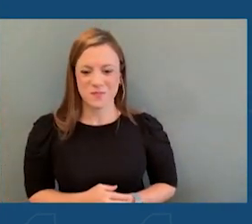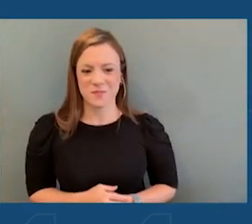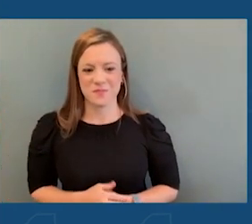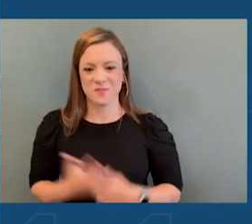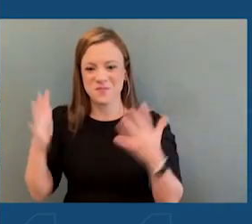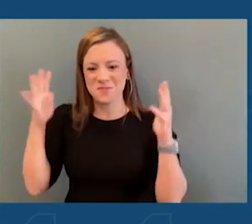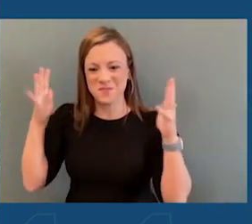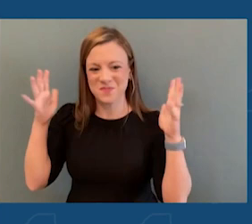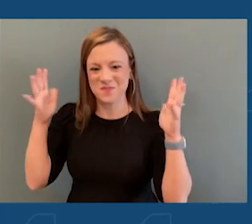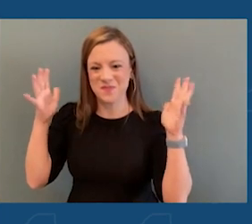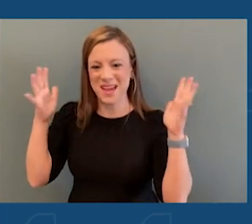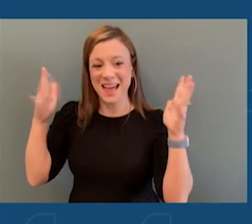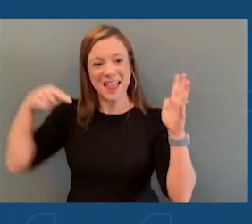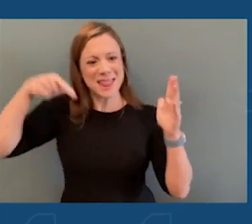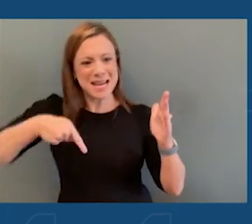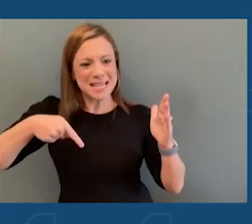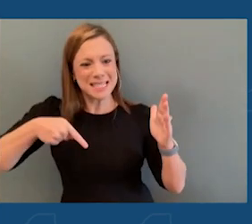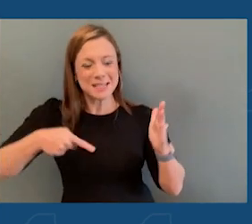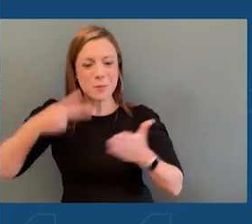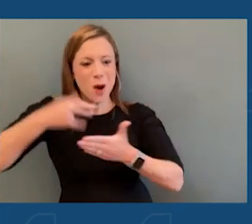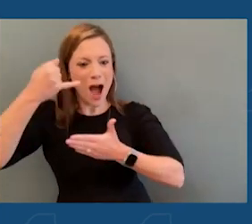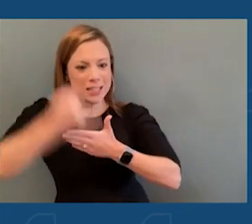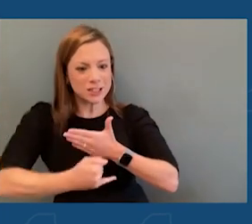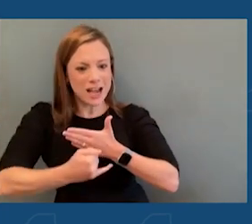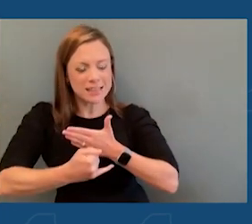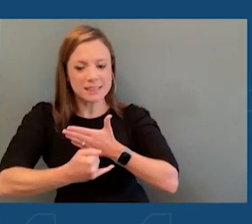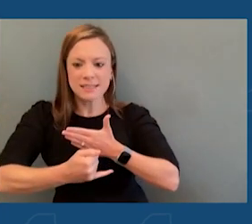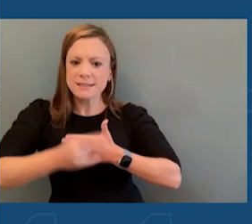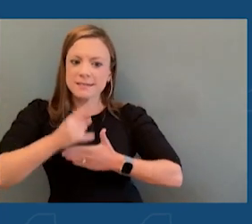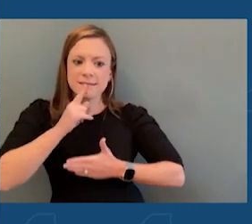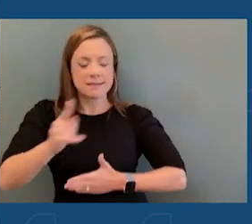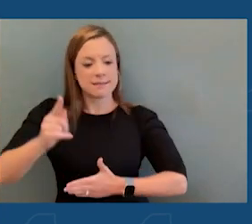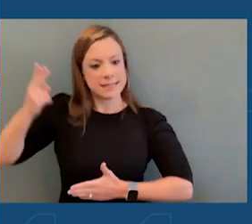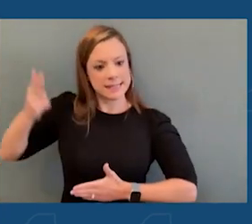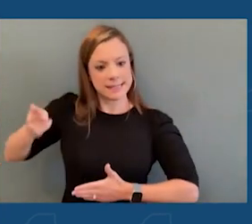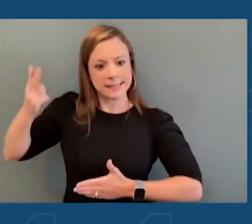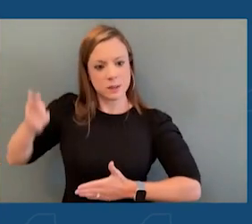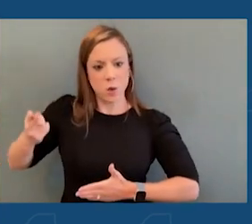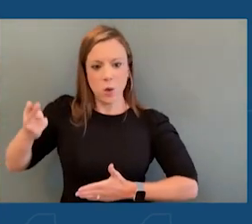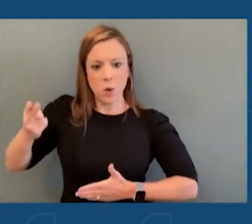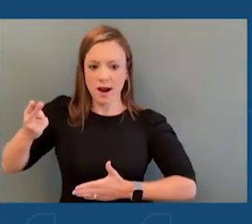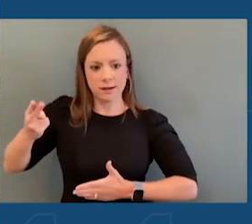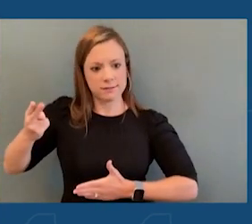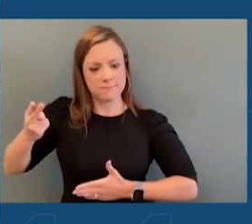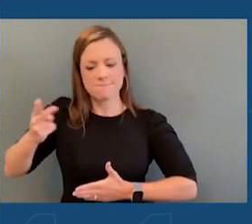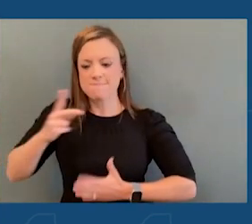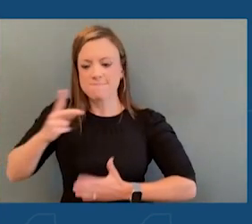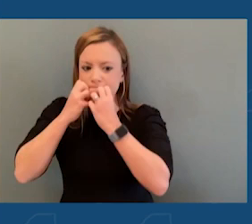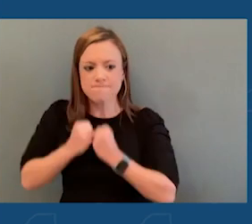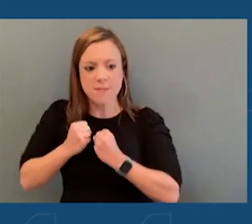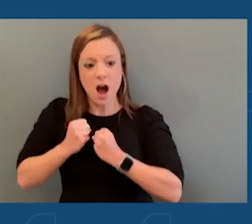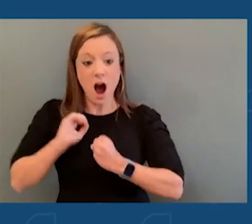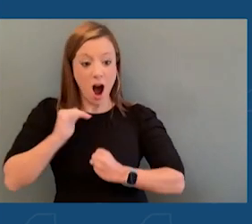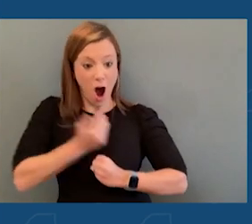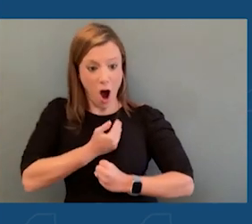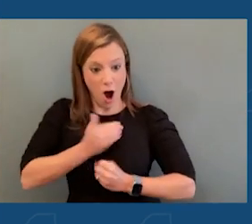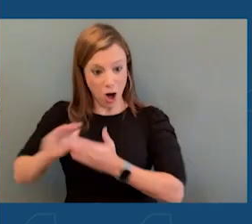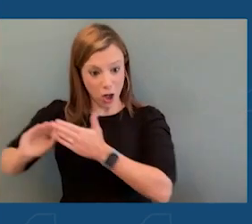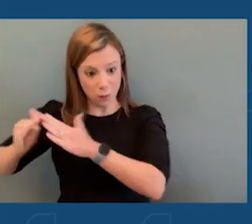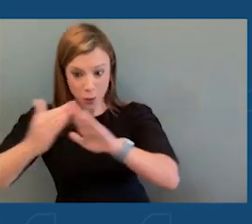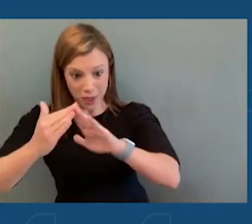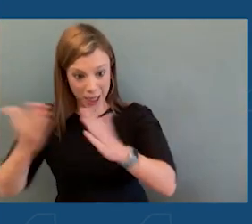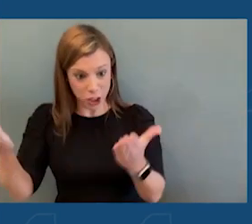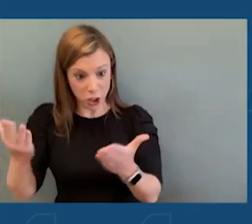This project is historic in so many ways. Our Uptown community has always been full of